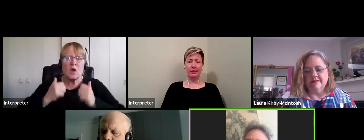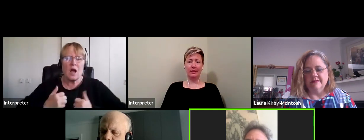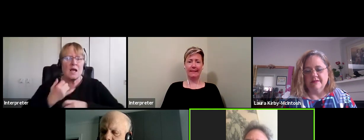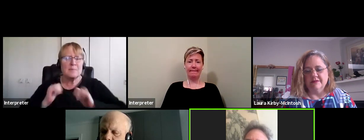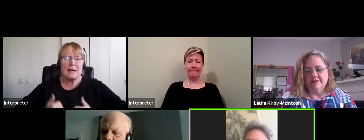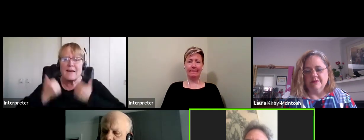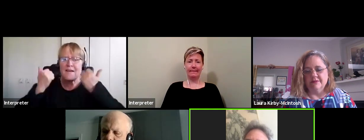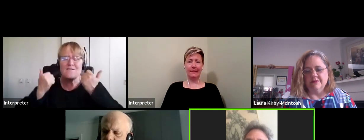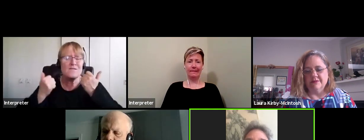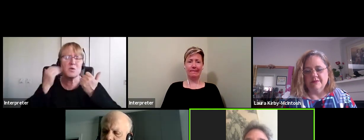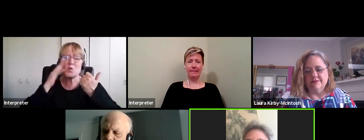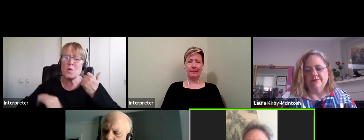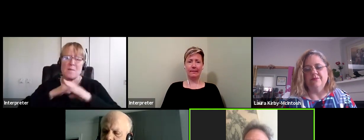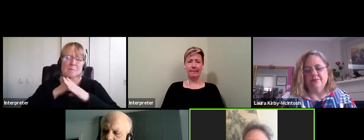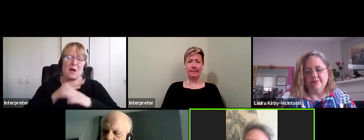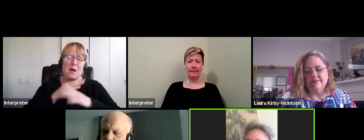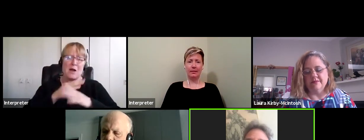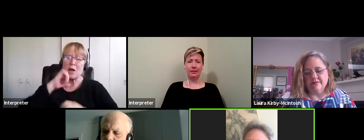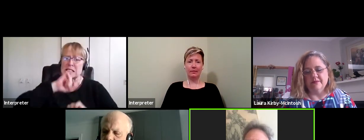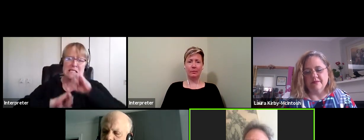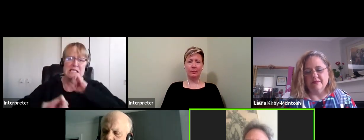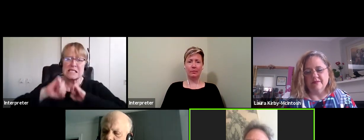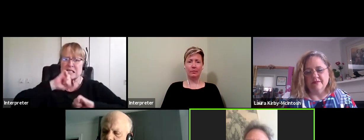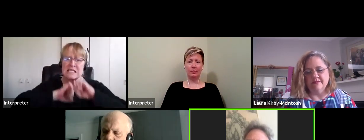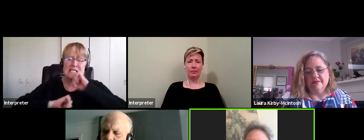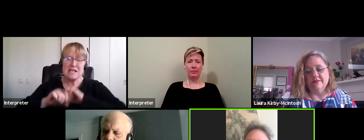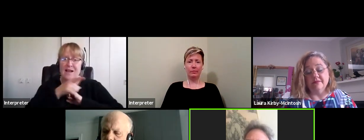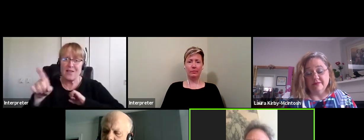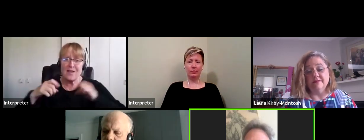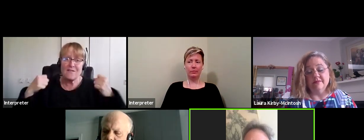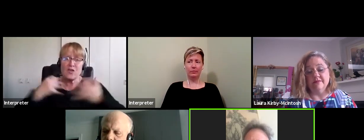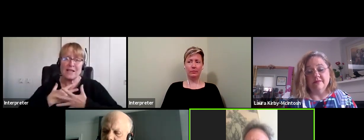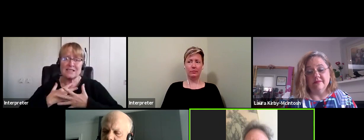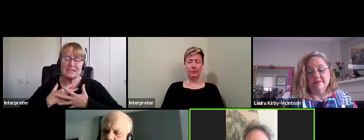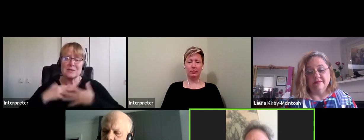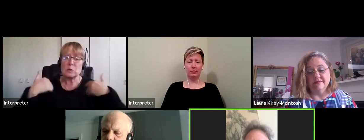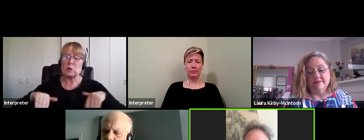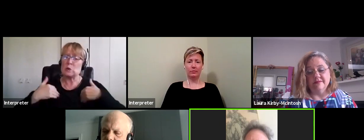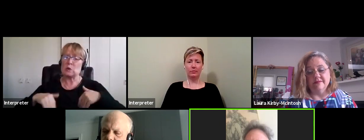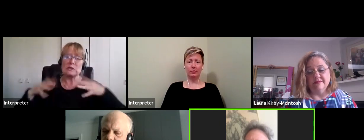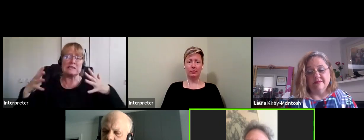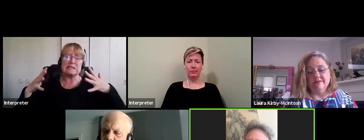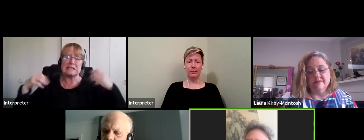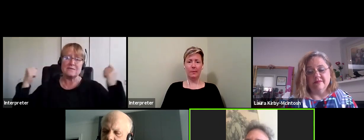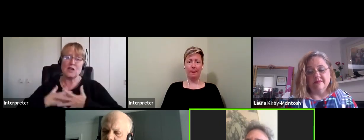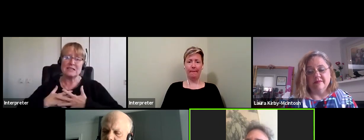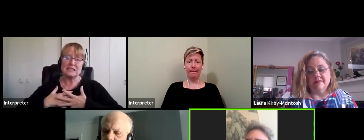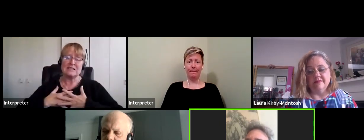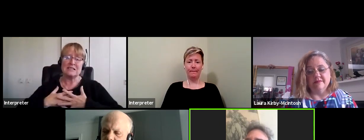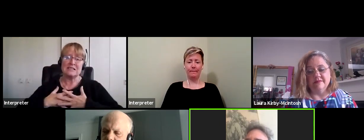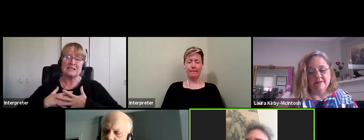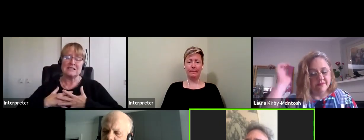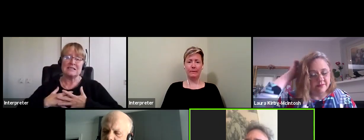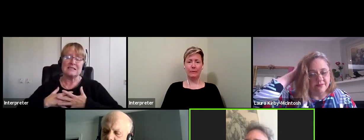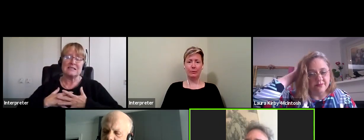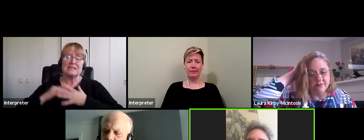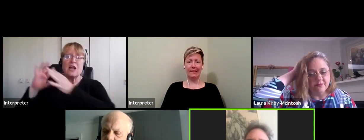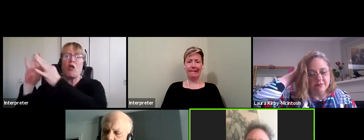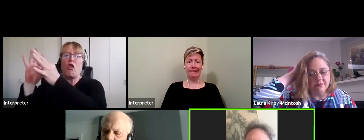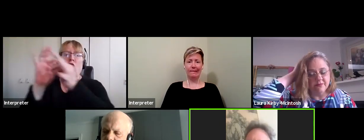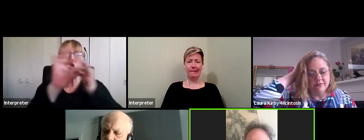face barriers every day. I'm hearing from them, they're frightened, they're scared. They're listening to talk about